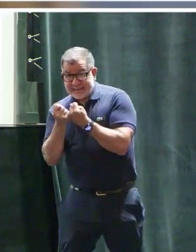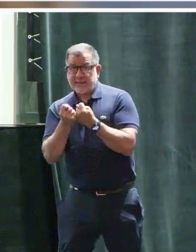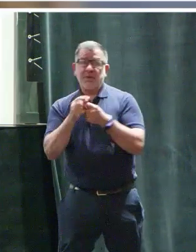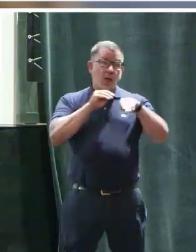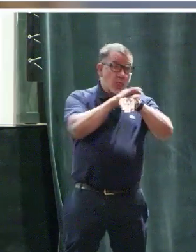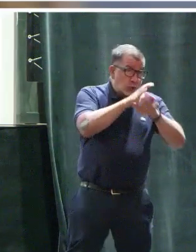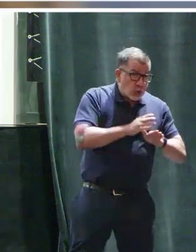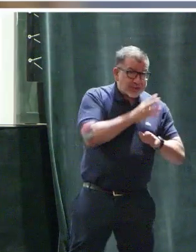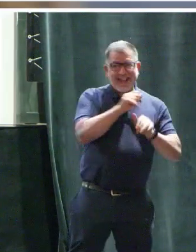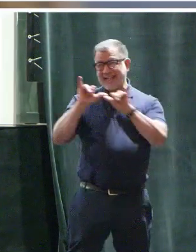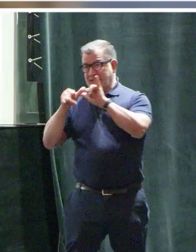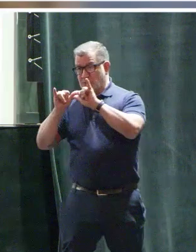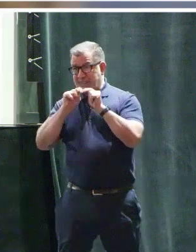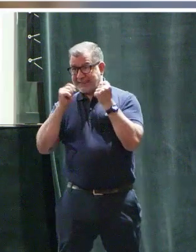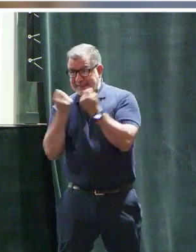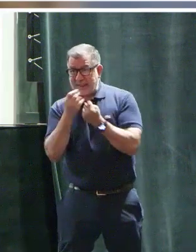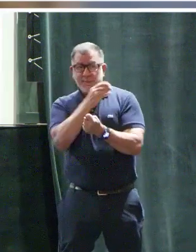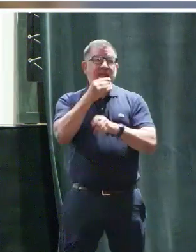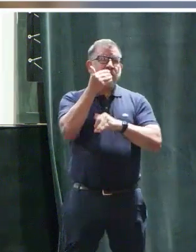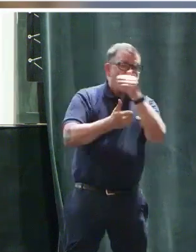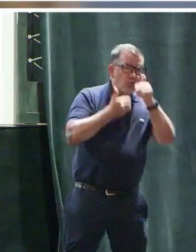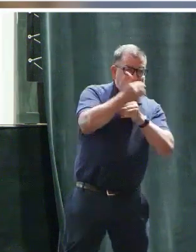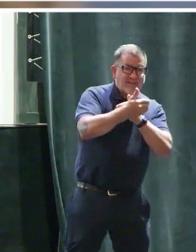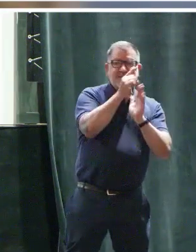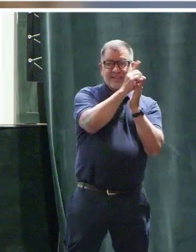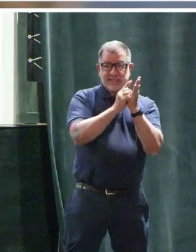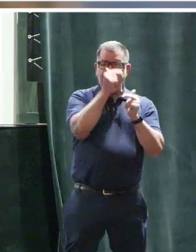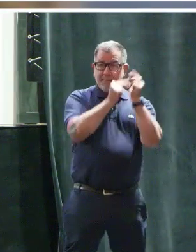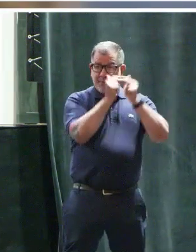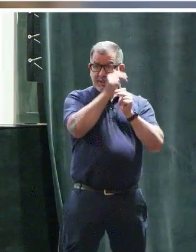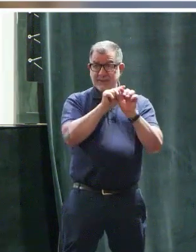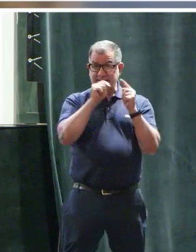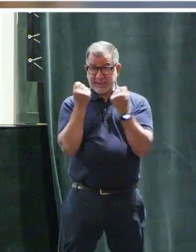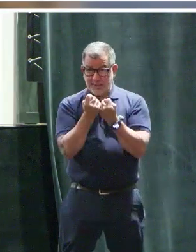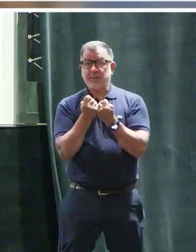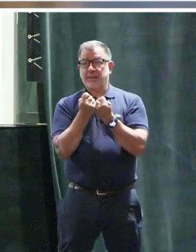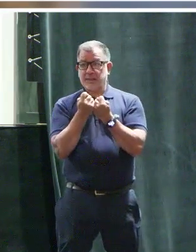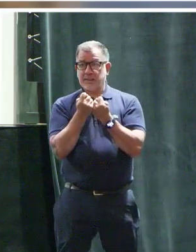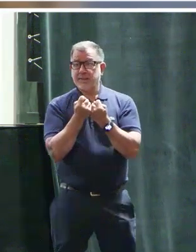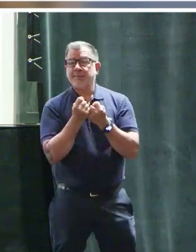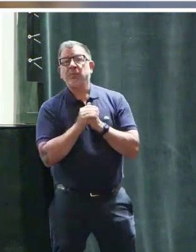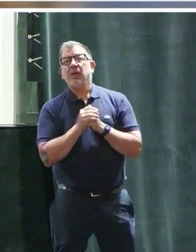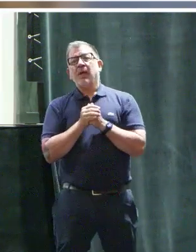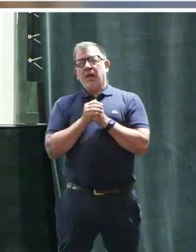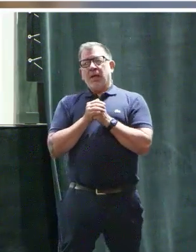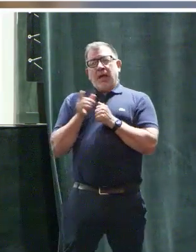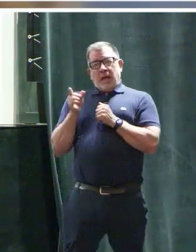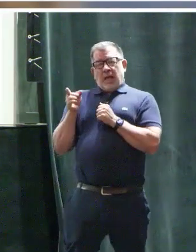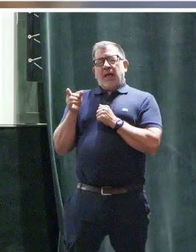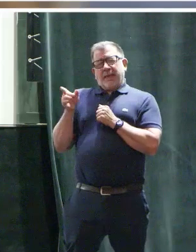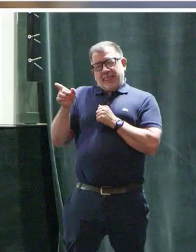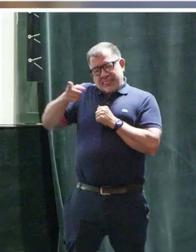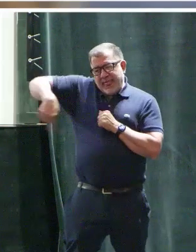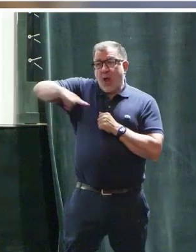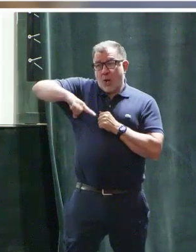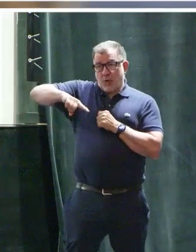team and the progressive design build team that's headed up by Turner Construction and E. Cruz.